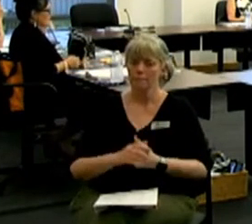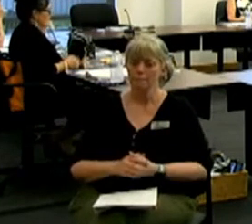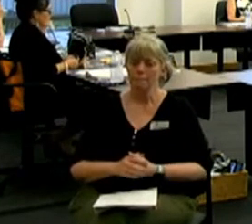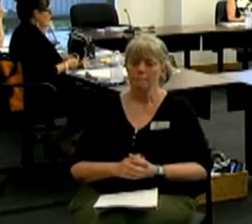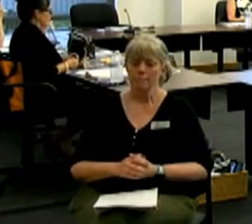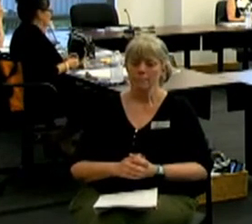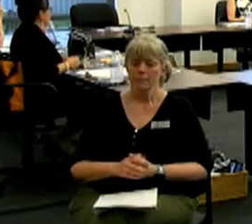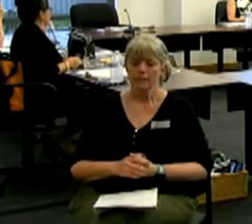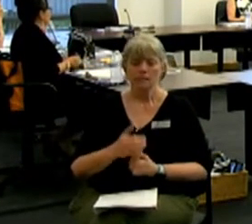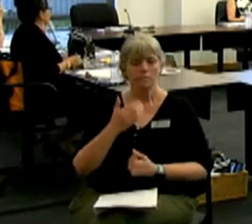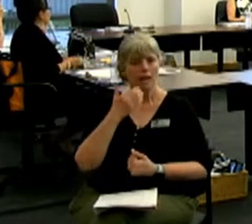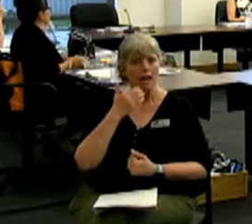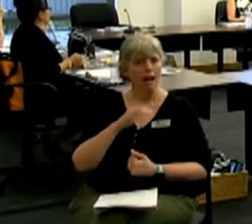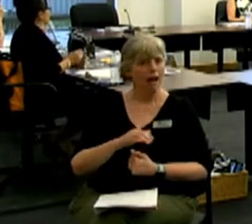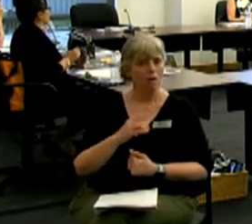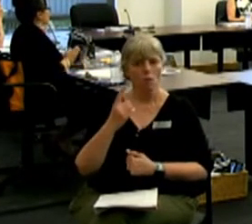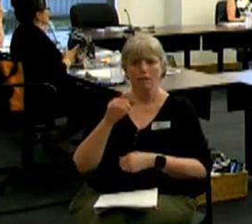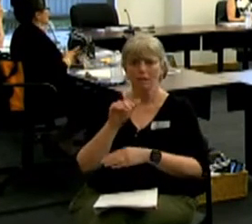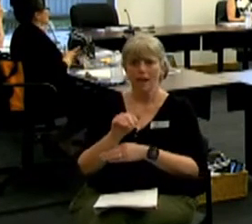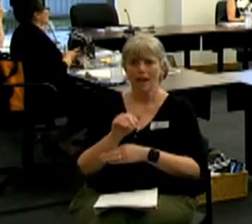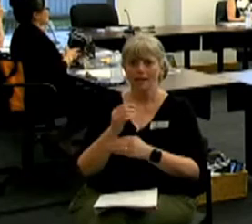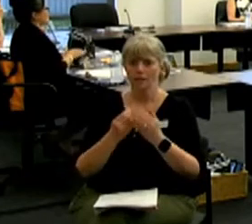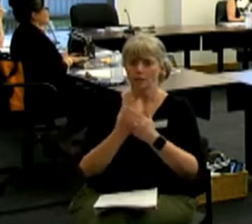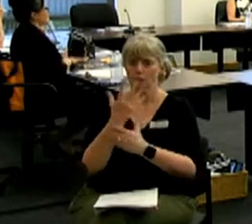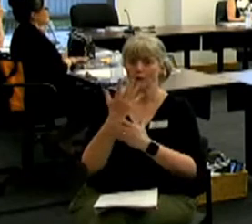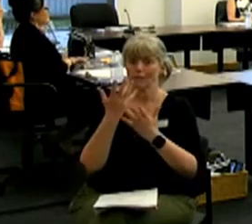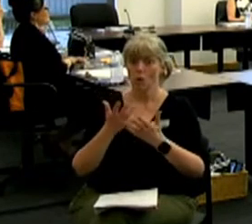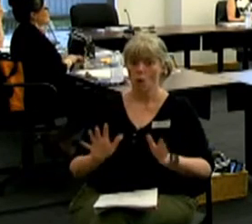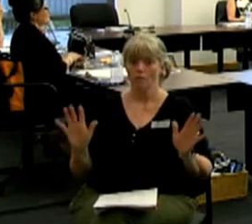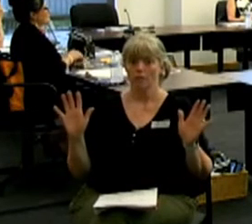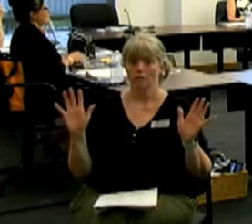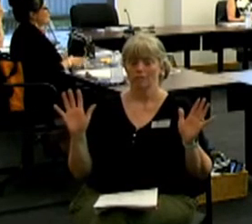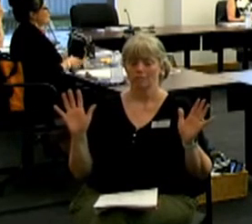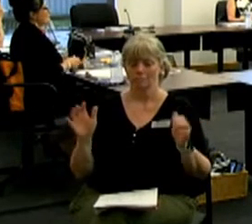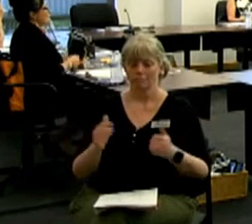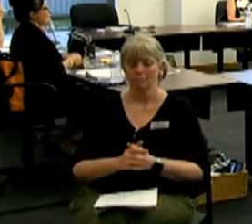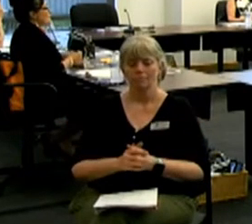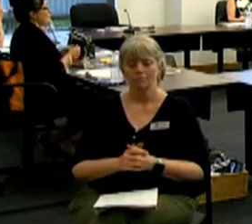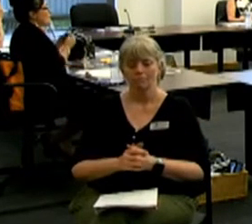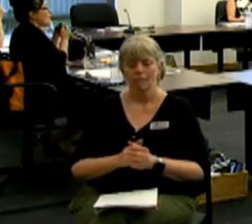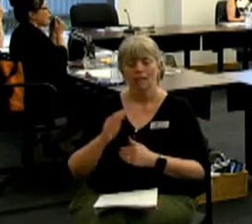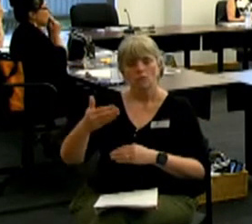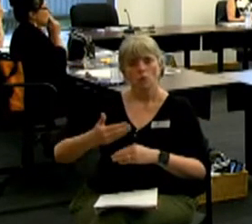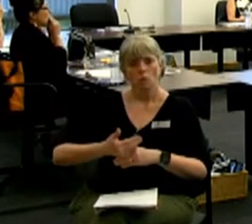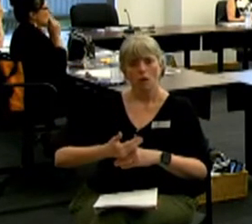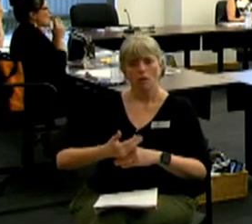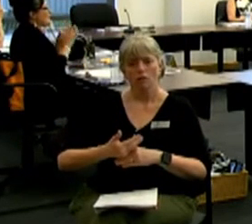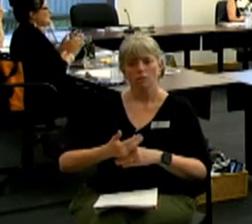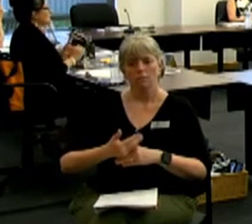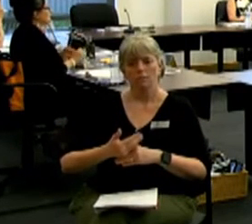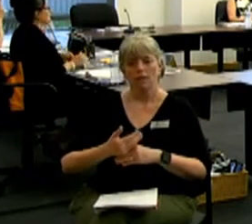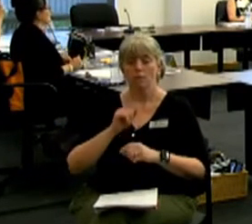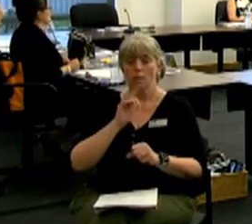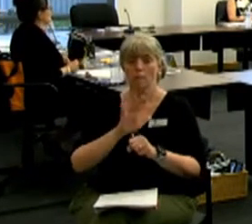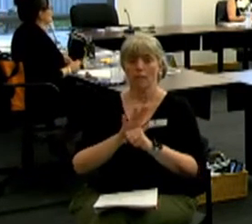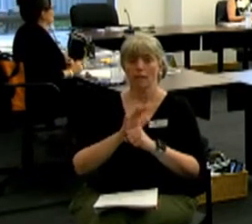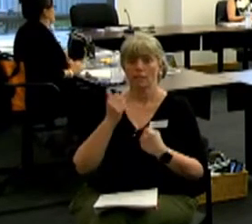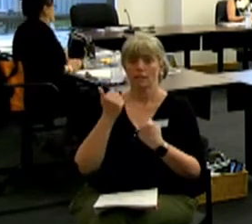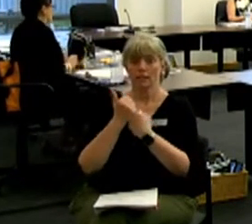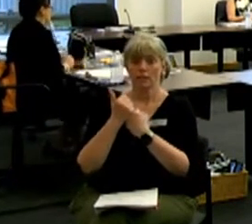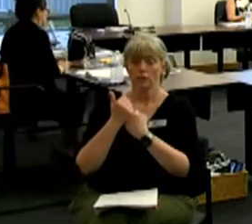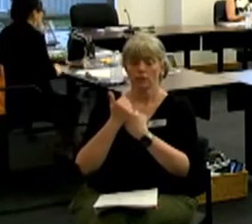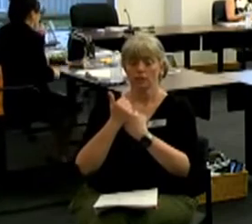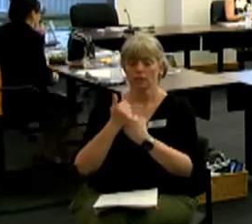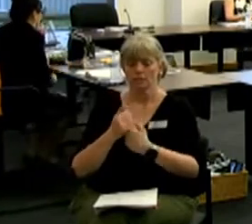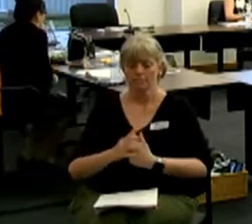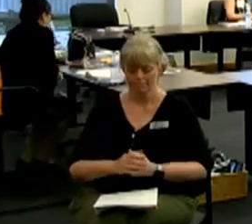It'll be a hot one tonight. Spring is over. So welcome. Can we have the Pledge of Allegiance? I'll